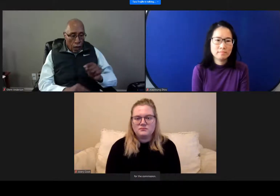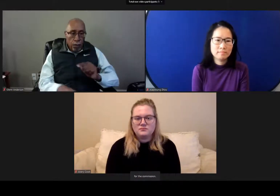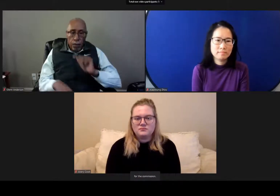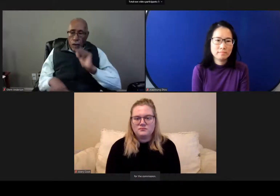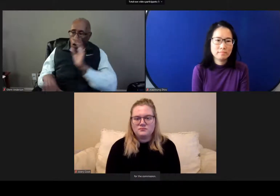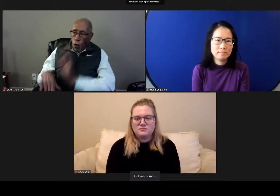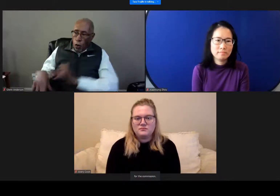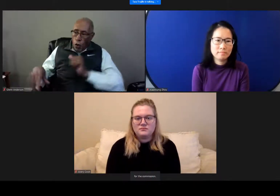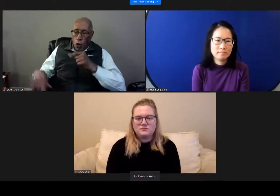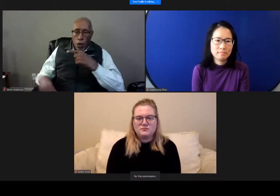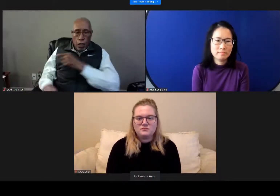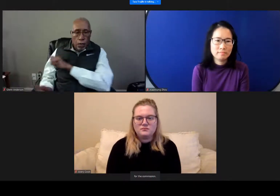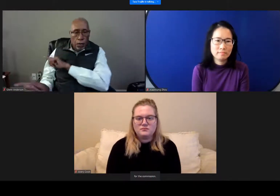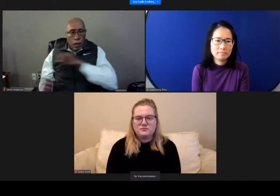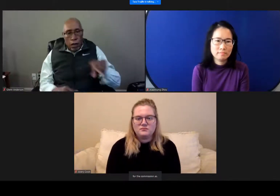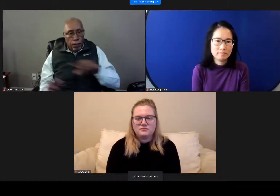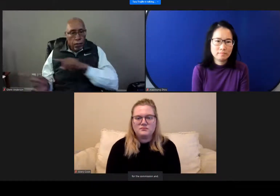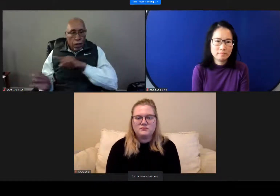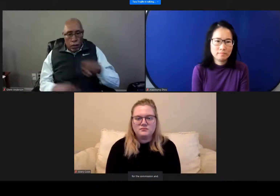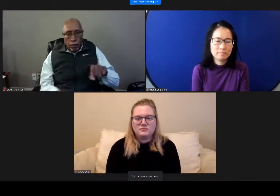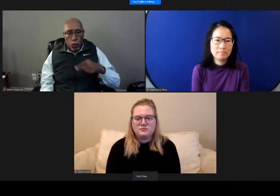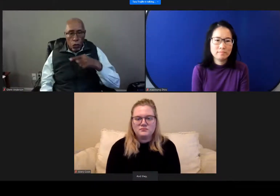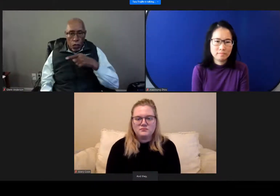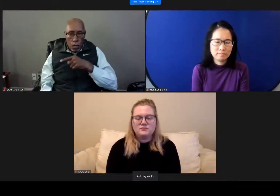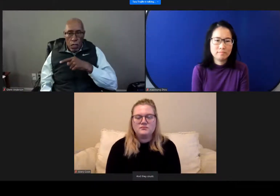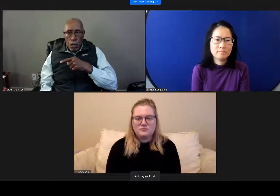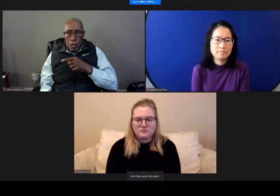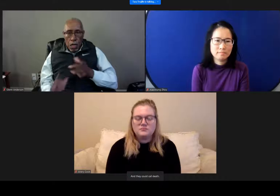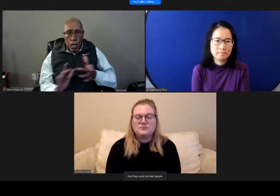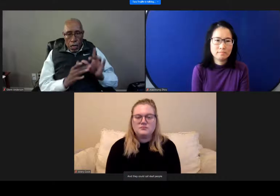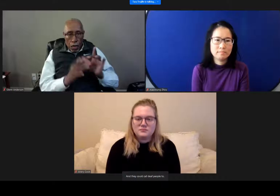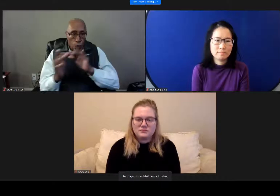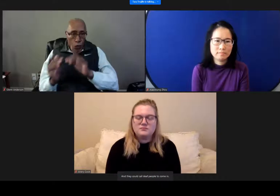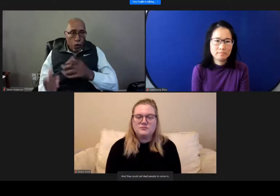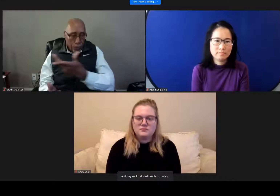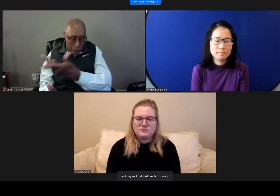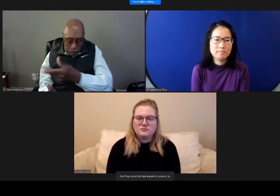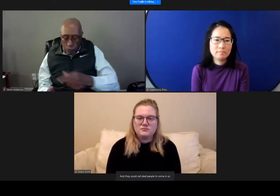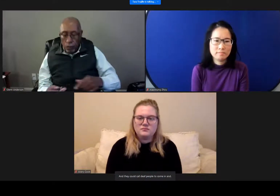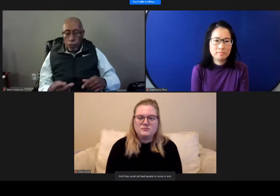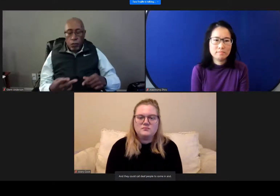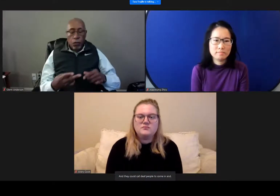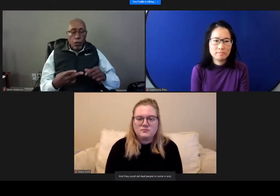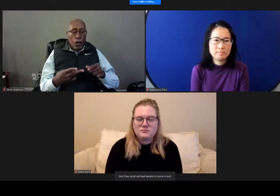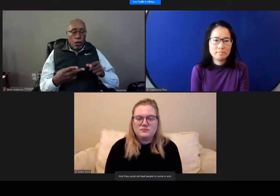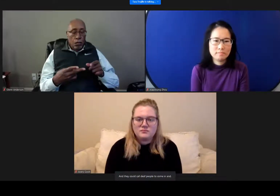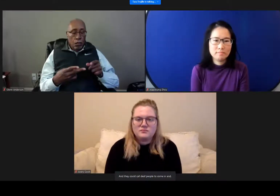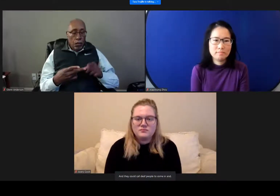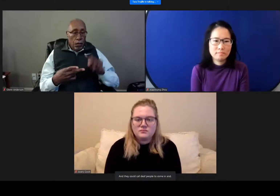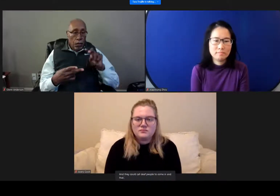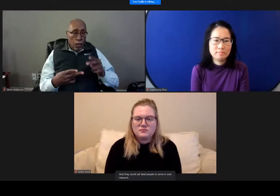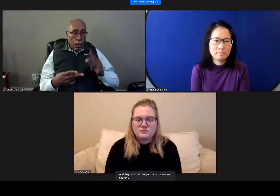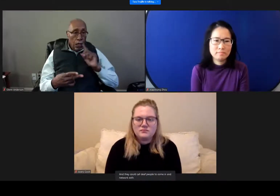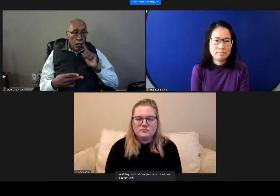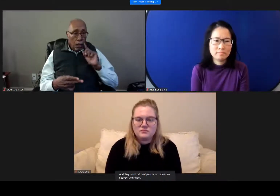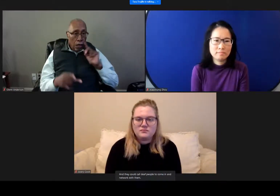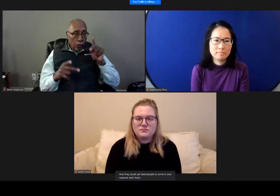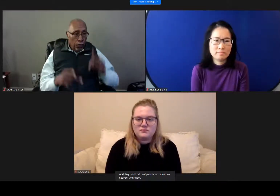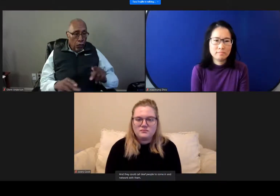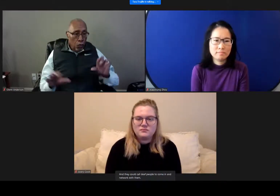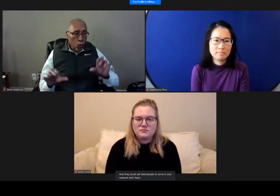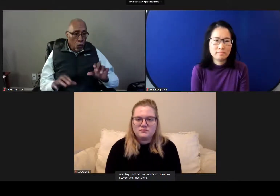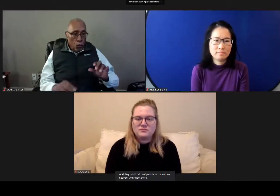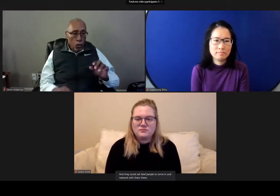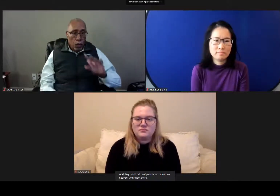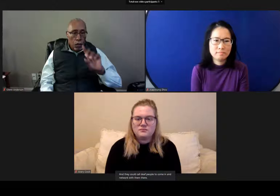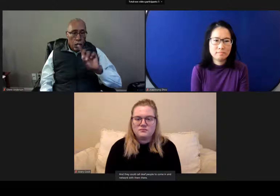commission. And they could call deaf people to come in and network with them